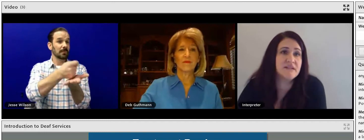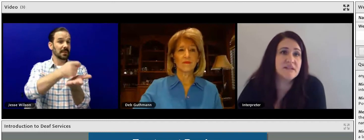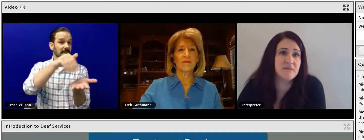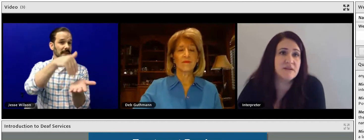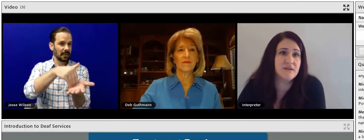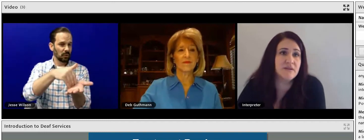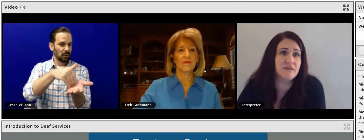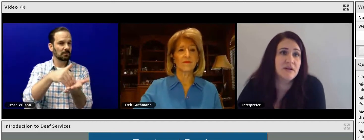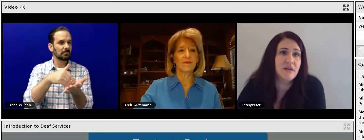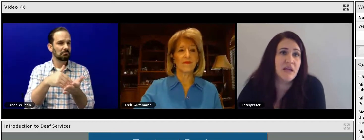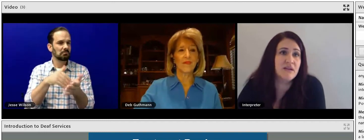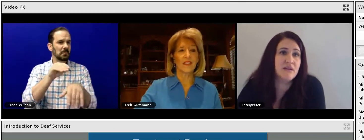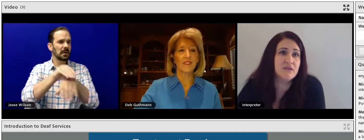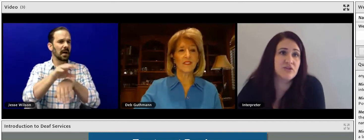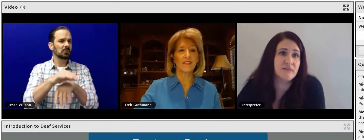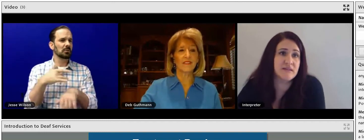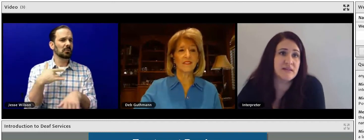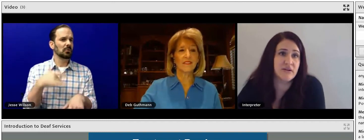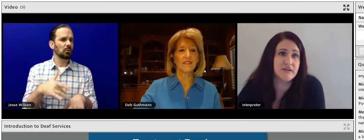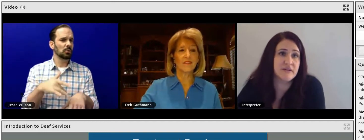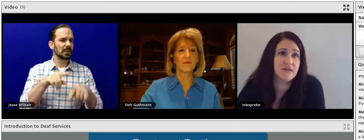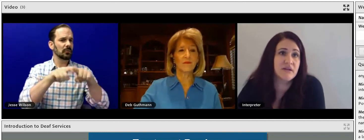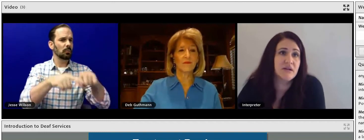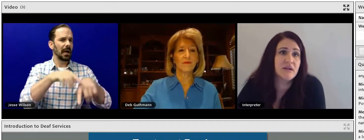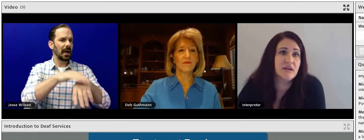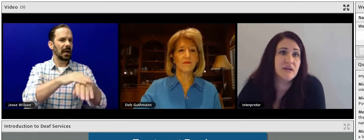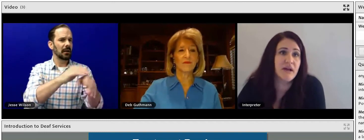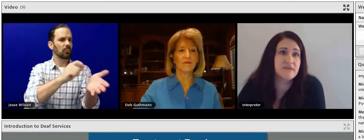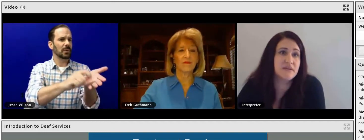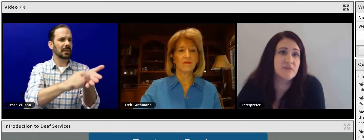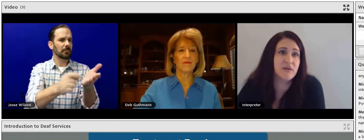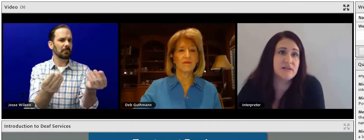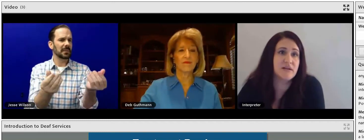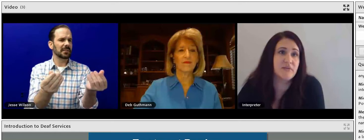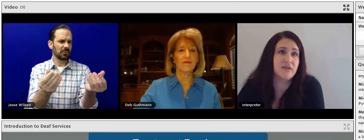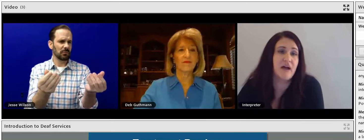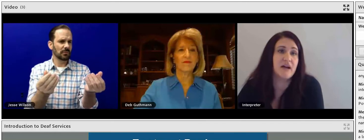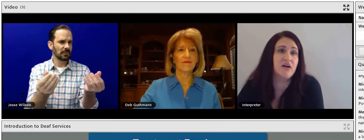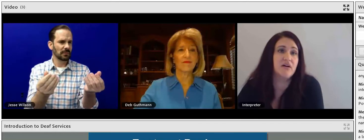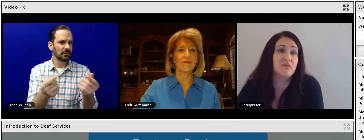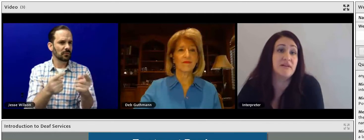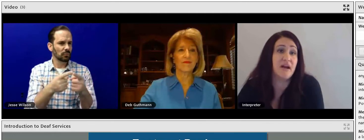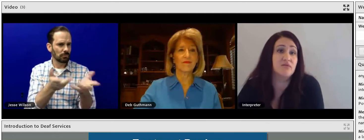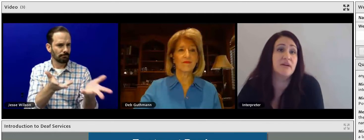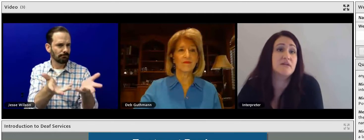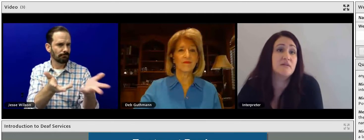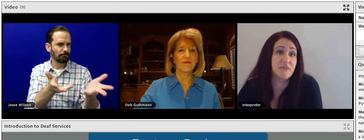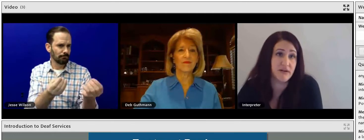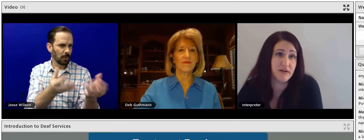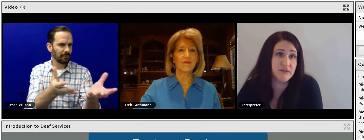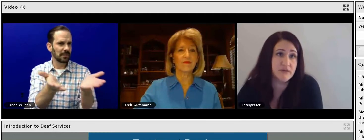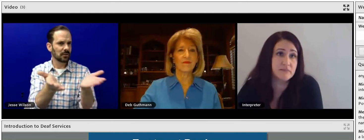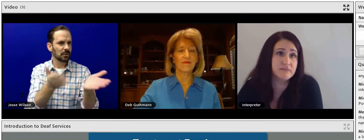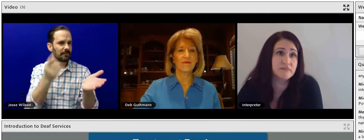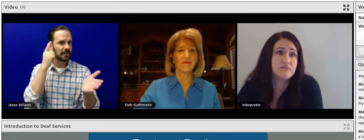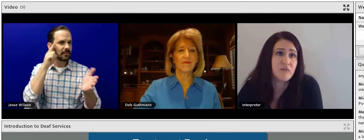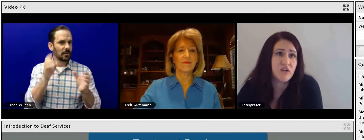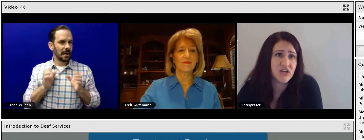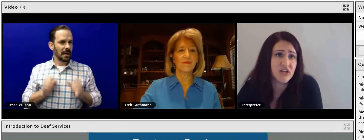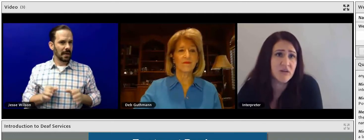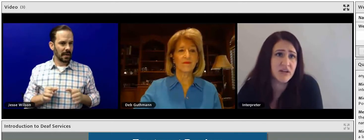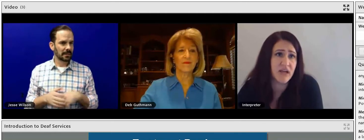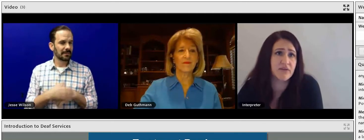community. Oftentimes too, in treatment centers, counselors will typically rely on written